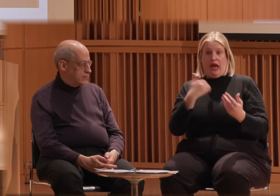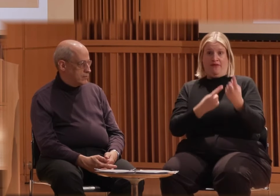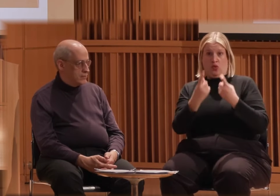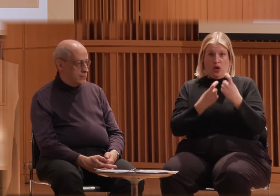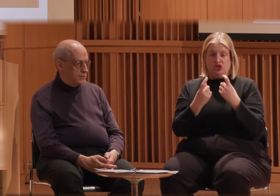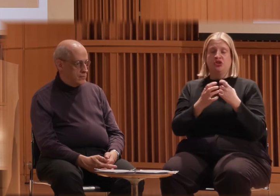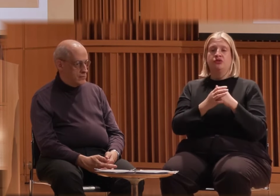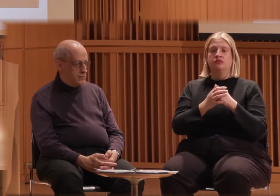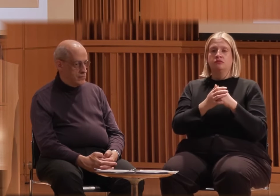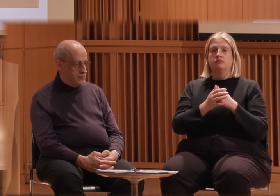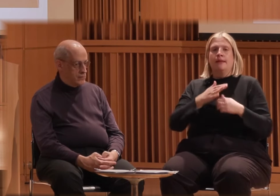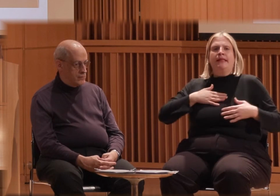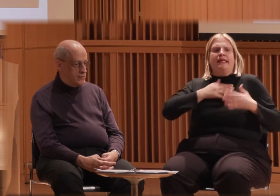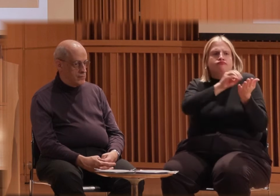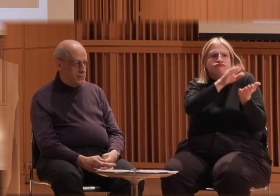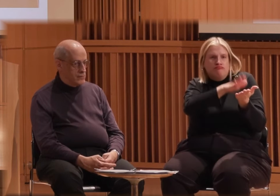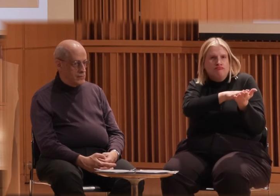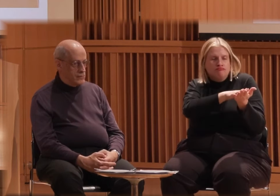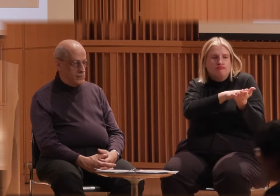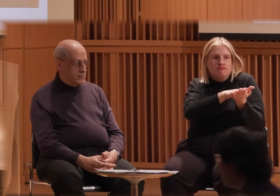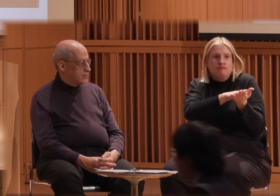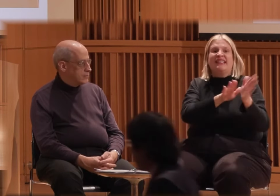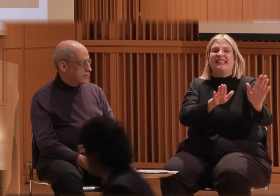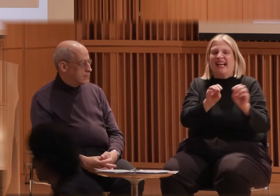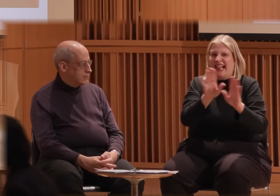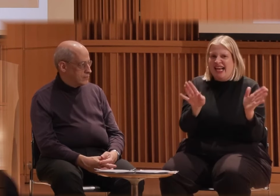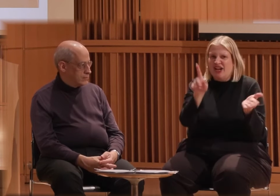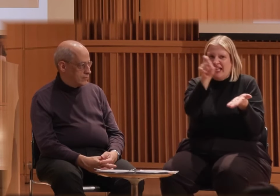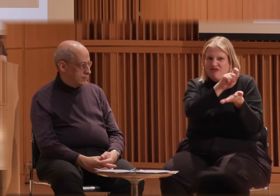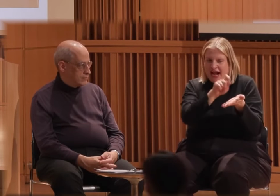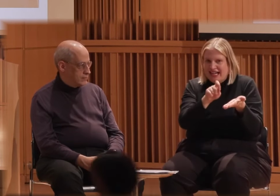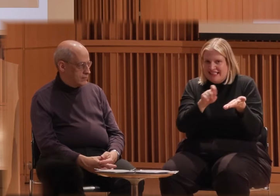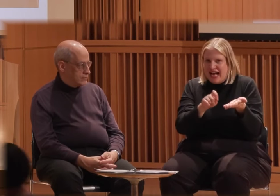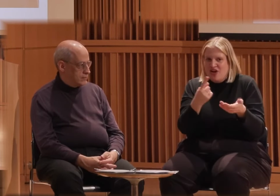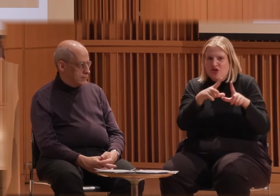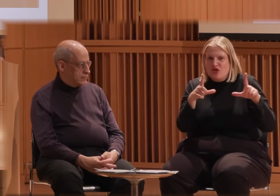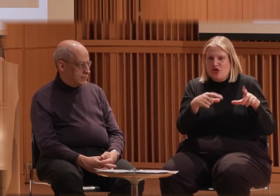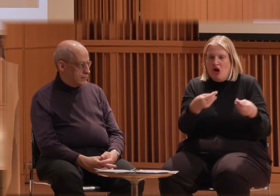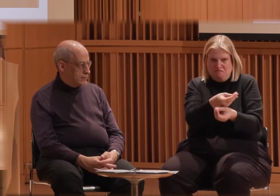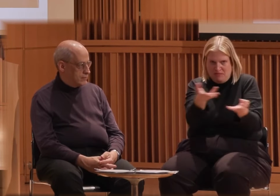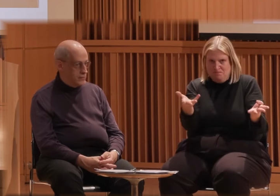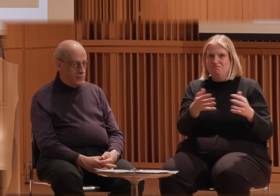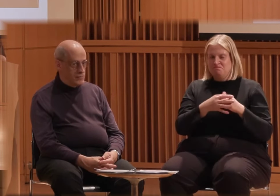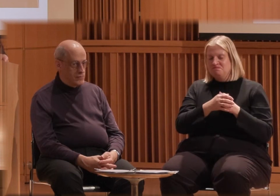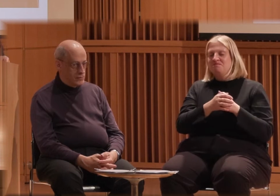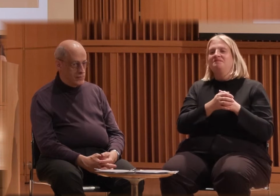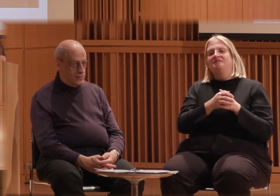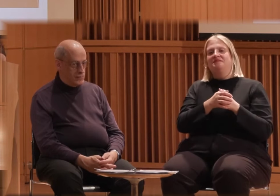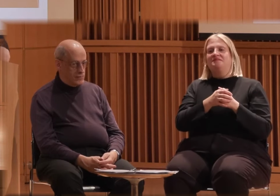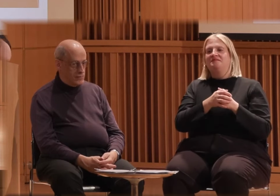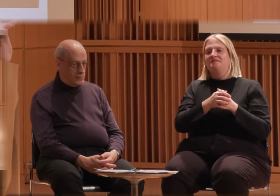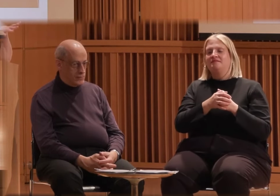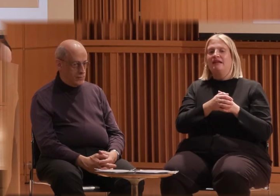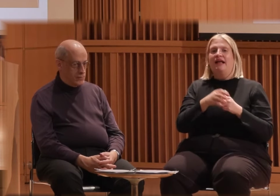ask that you jot it down legibly on one of these index cards that we handed out, and